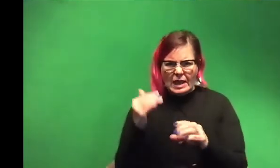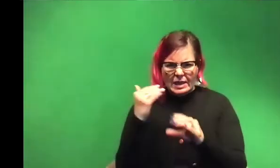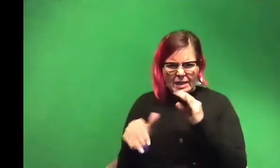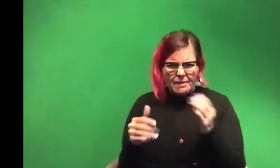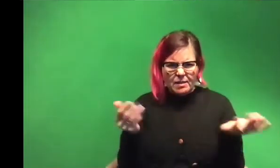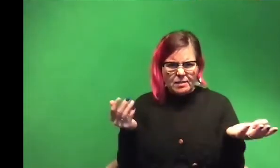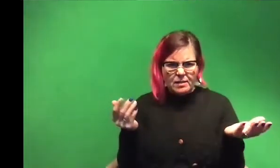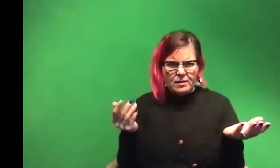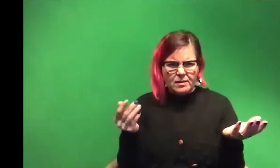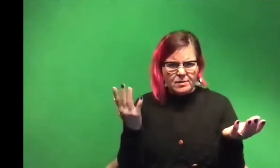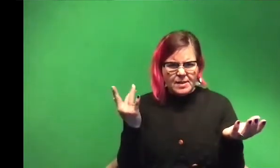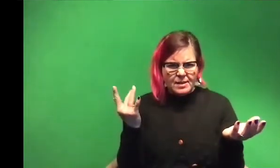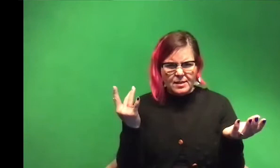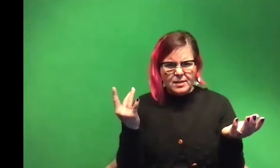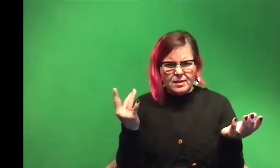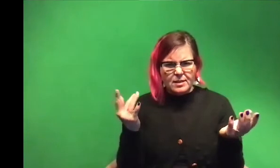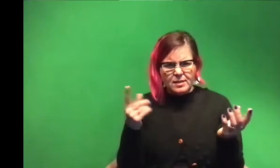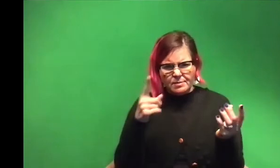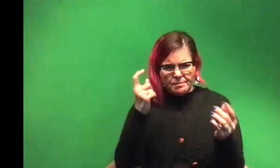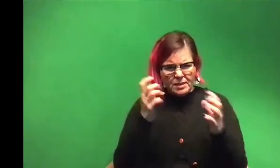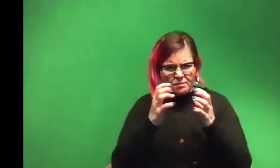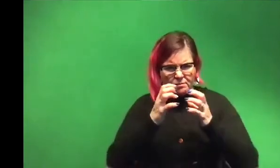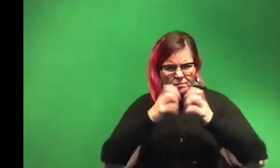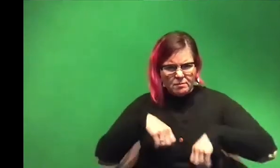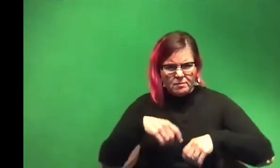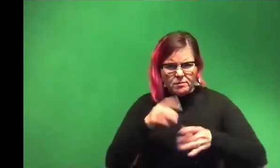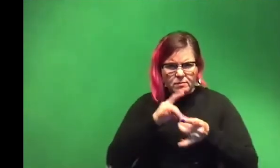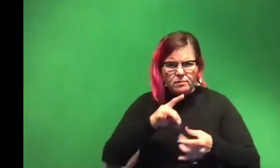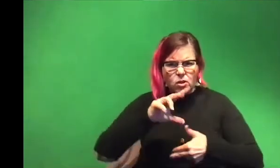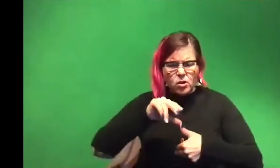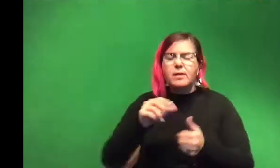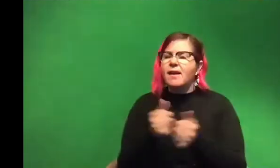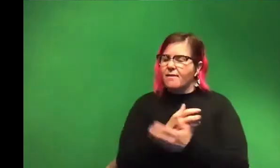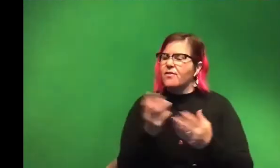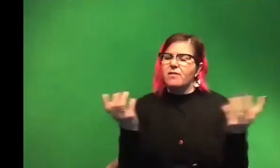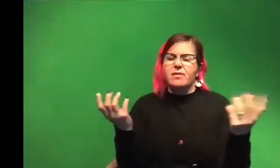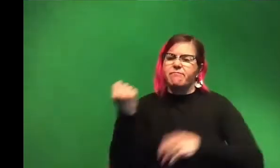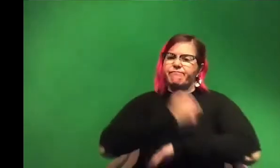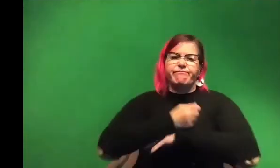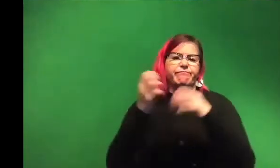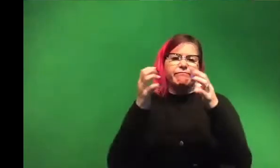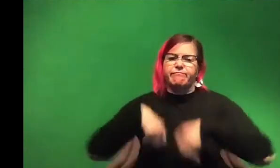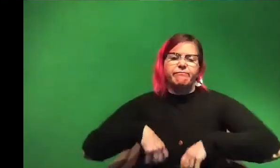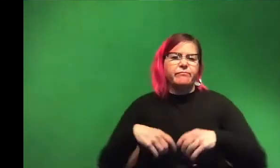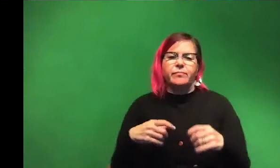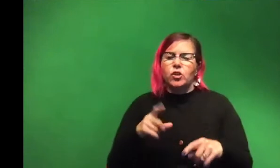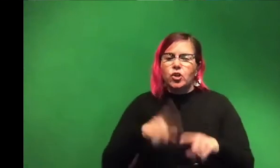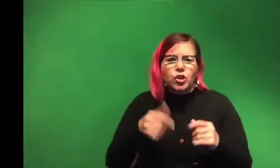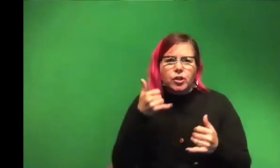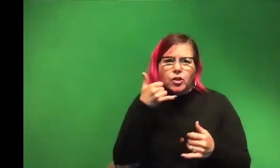because like the infrastructure was down because of the hurricane? Everything was down, and so we couldn't even call each